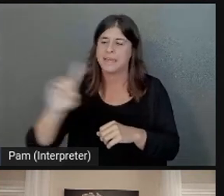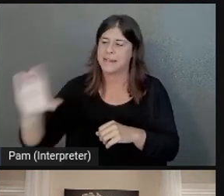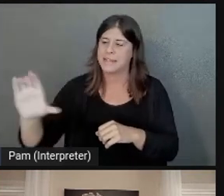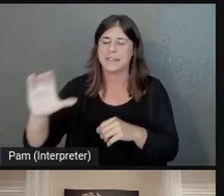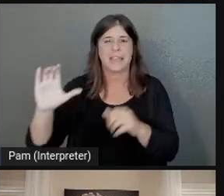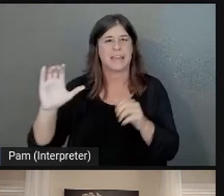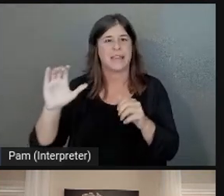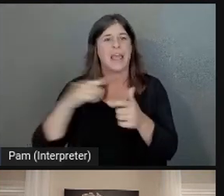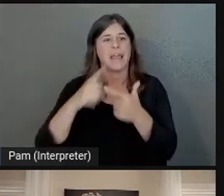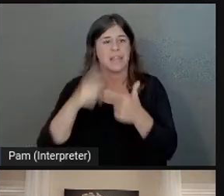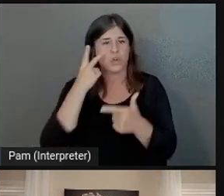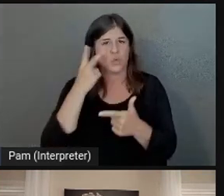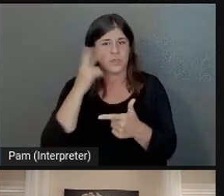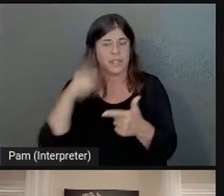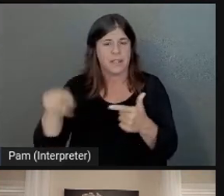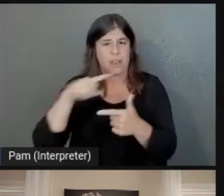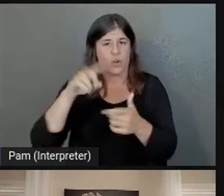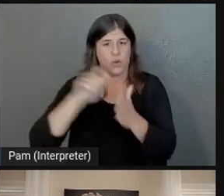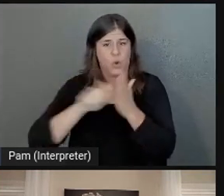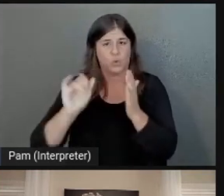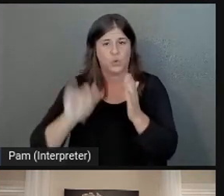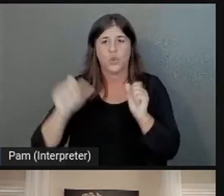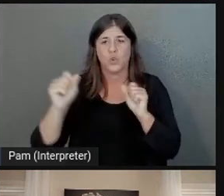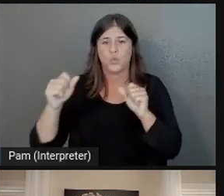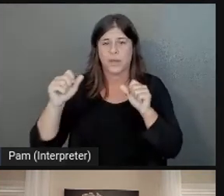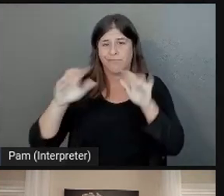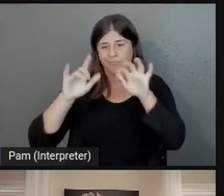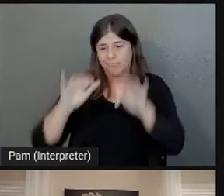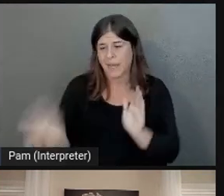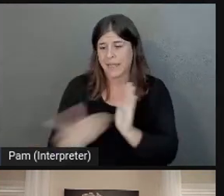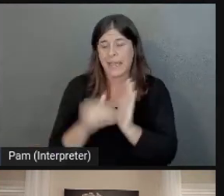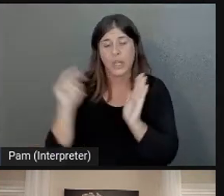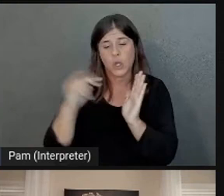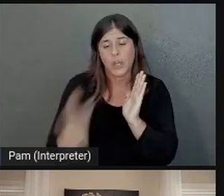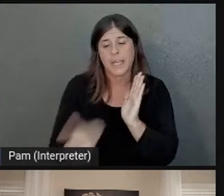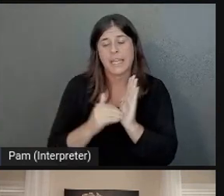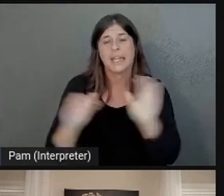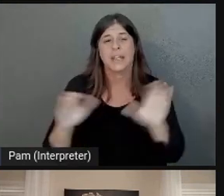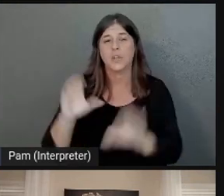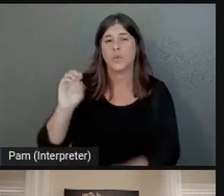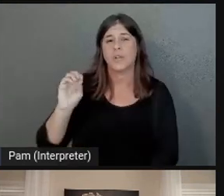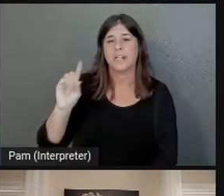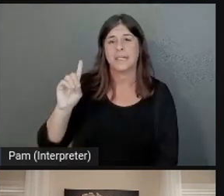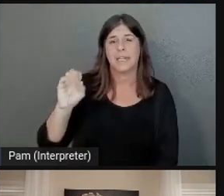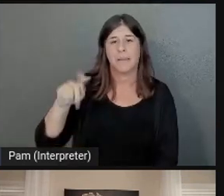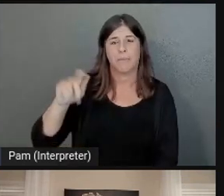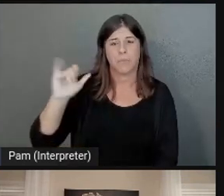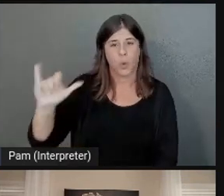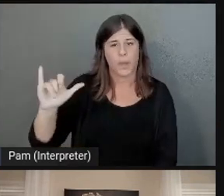you'll see an alert as well. You can pop back in here and then actually do deploy.